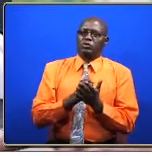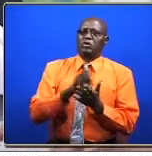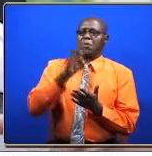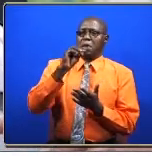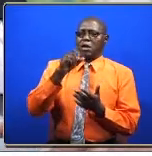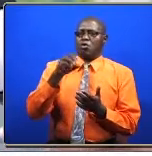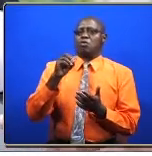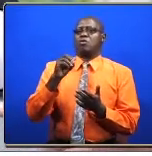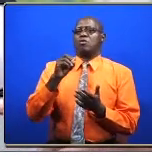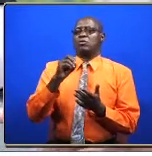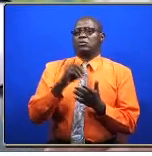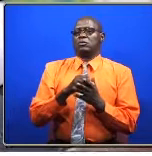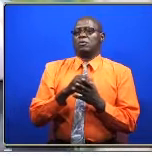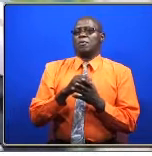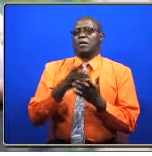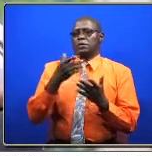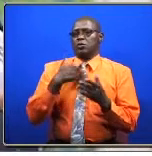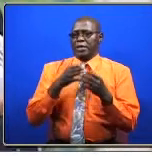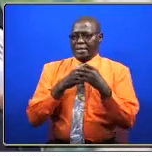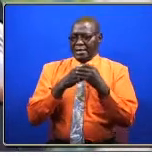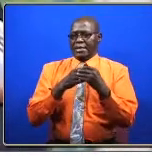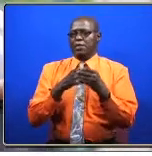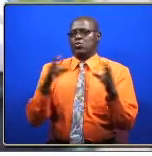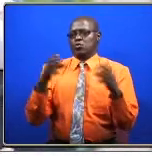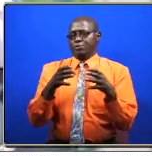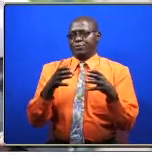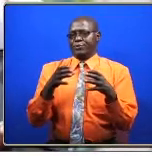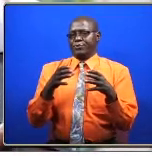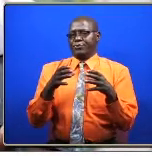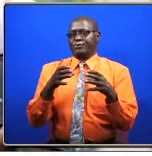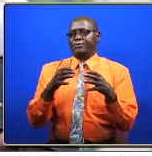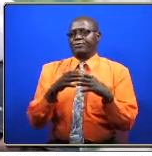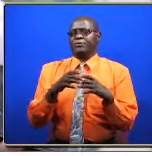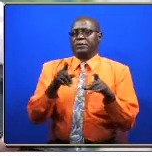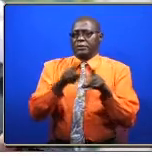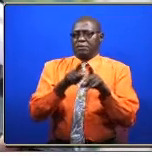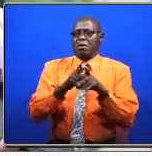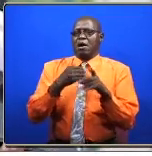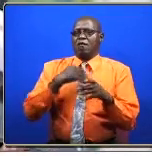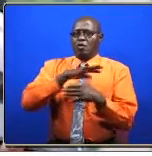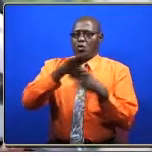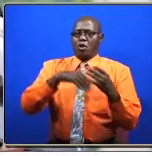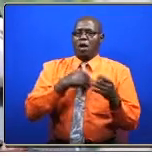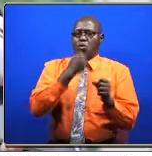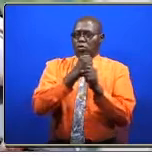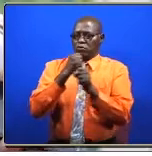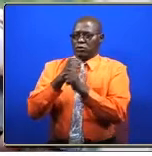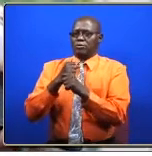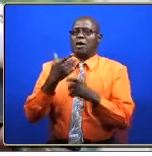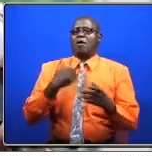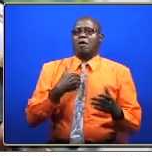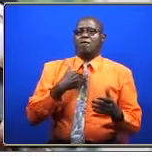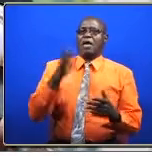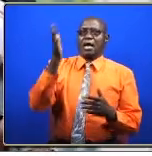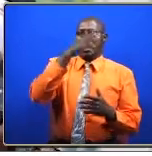player in electric scooters, and we have, and all our scooter operations are climate neutral, and in